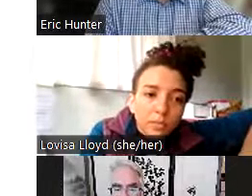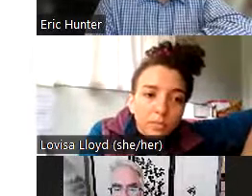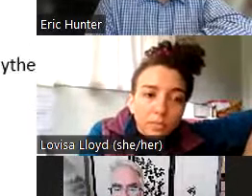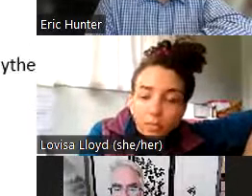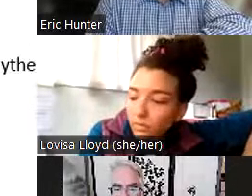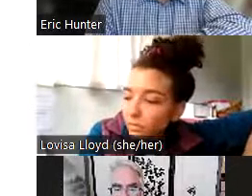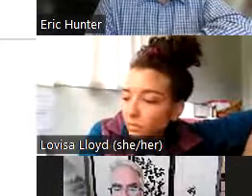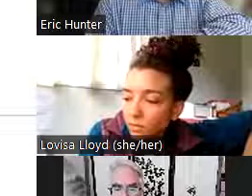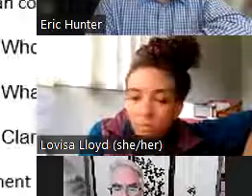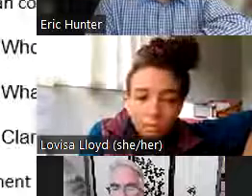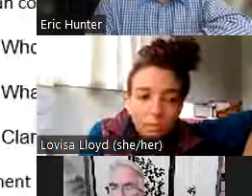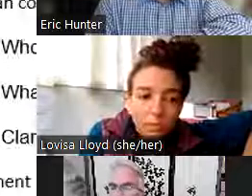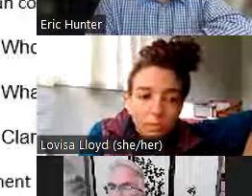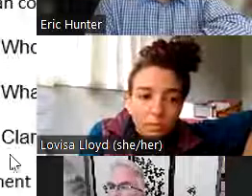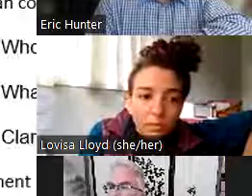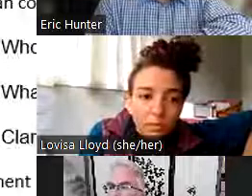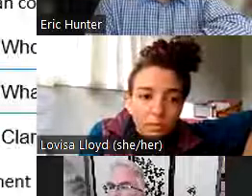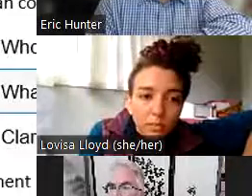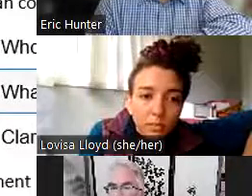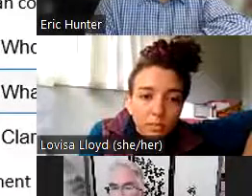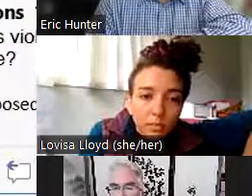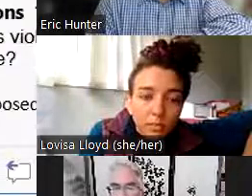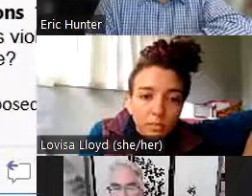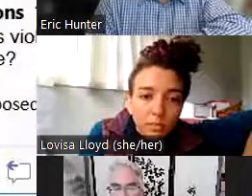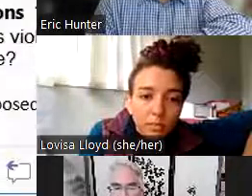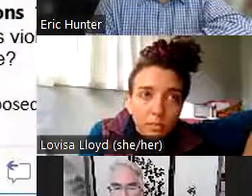proposed addition of Section 8.